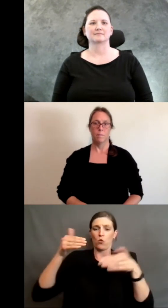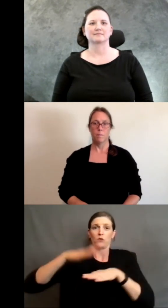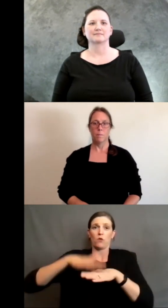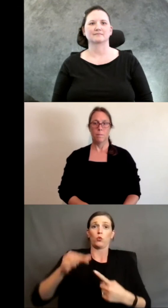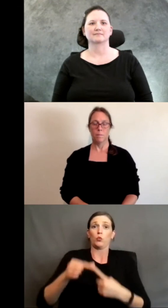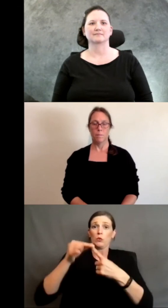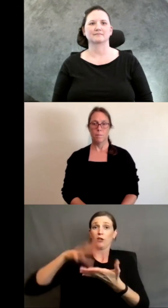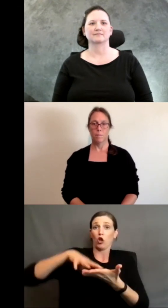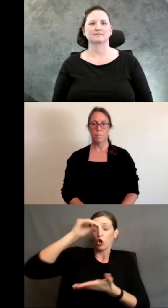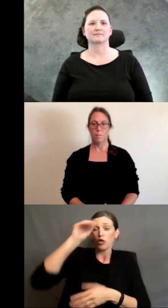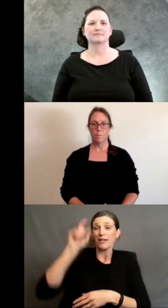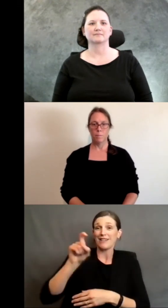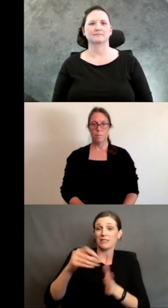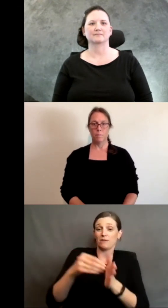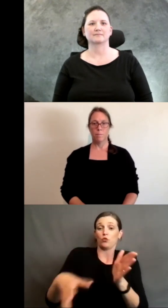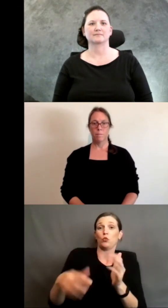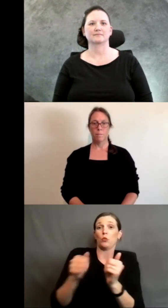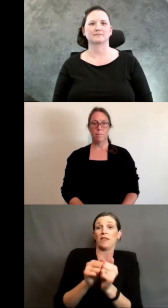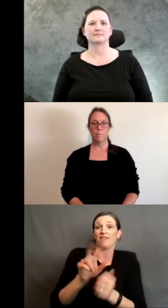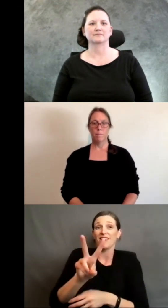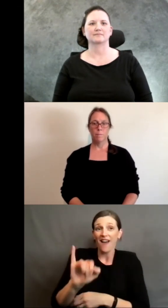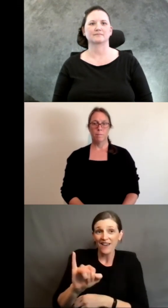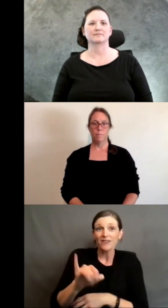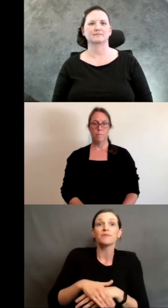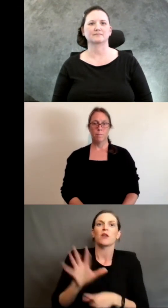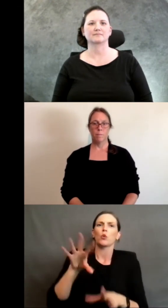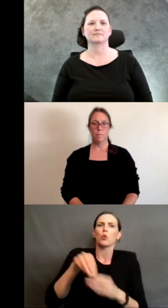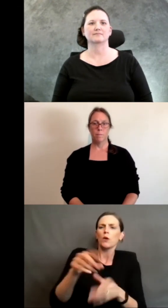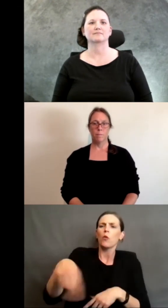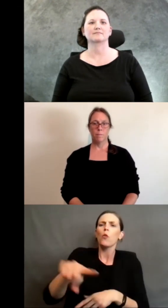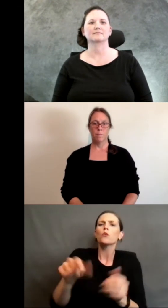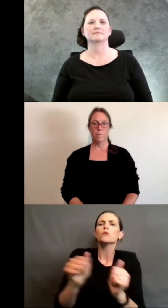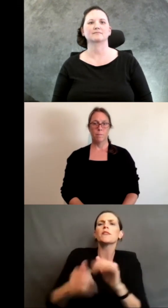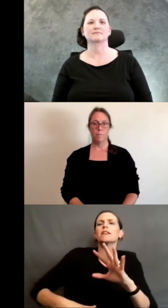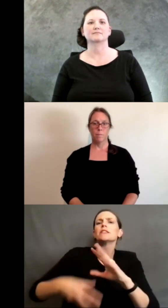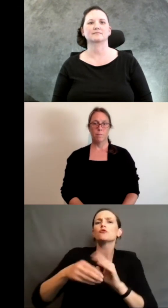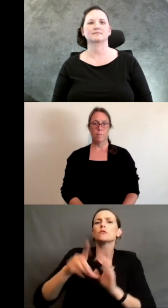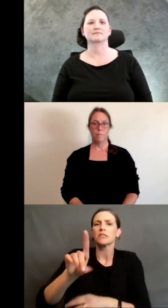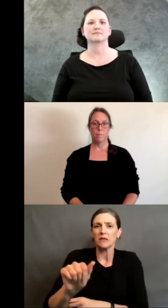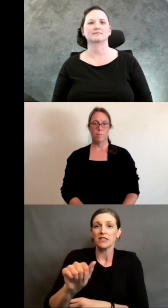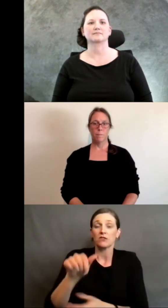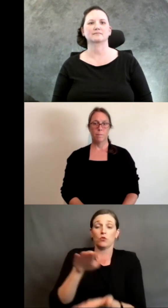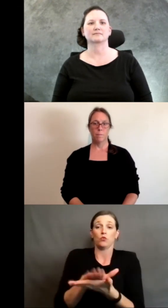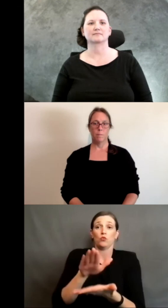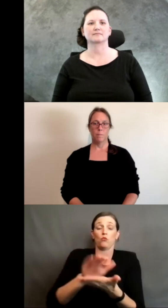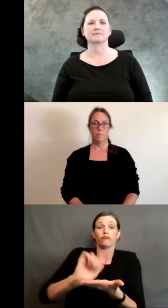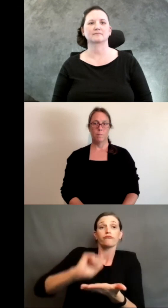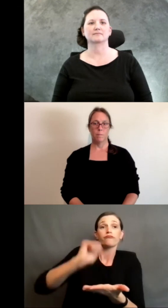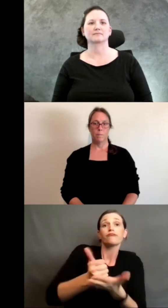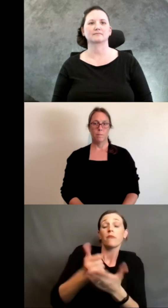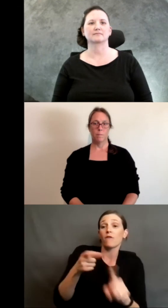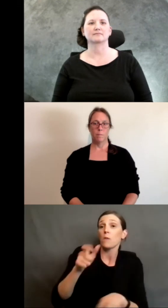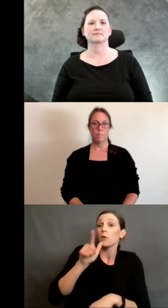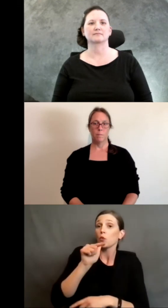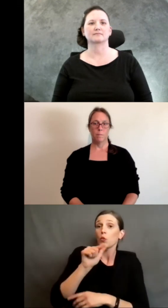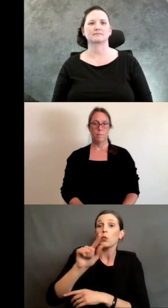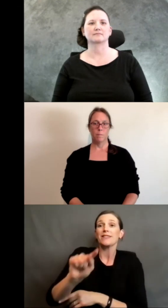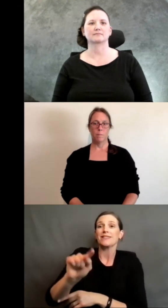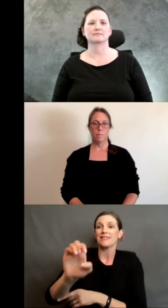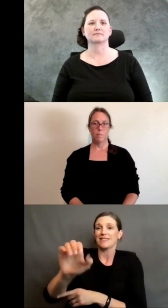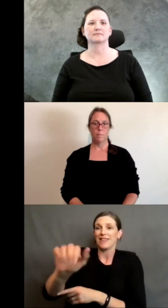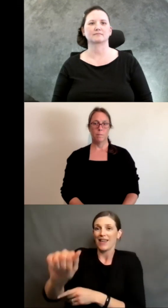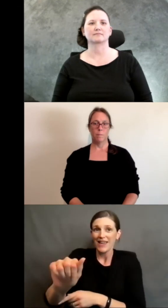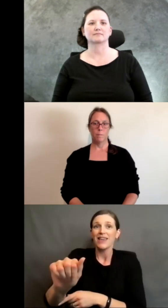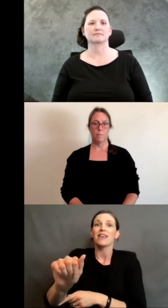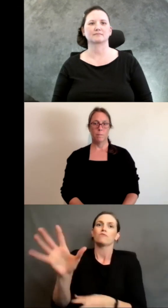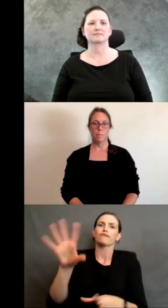of students with visual impairments, including those with additional disabilities. The school is accredited by the Texas Education Agency as part